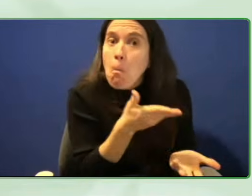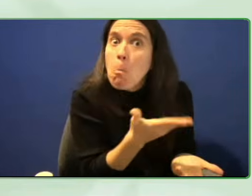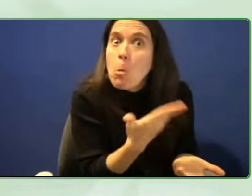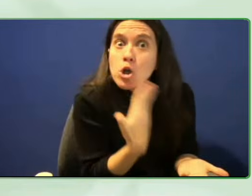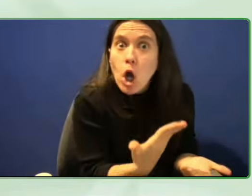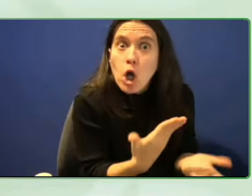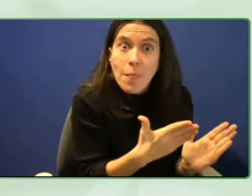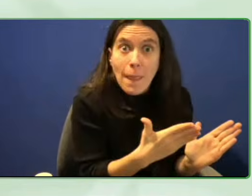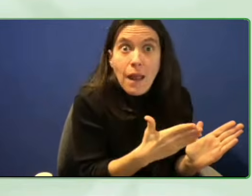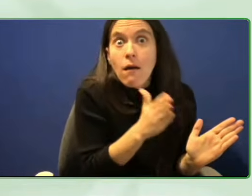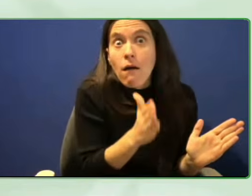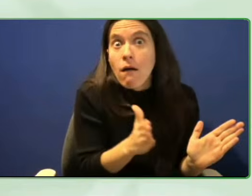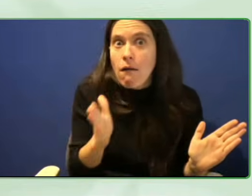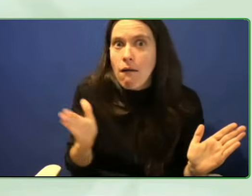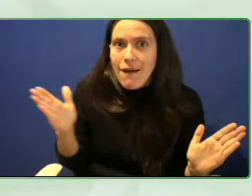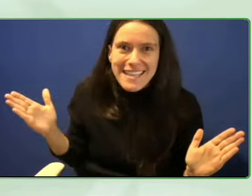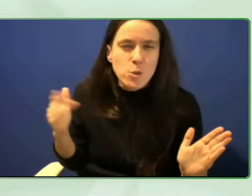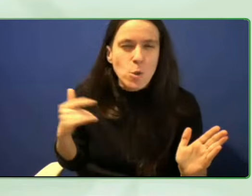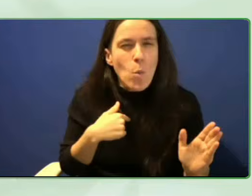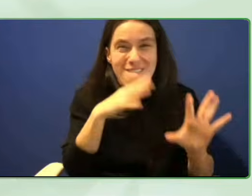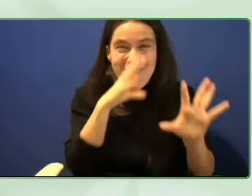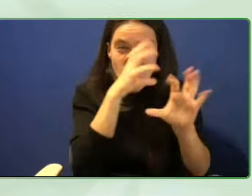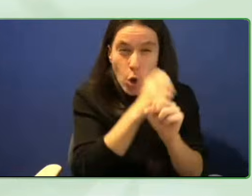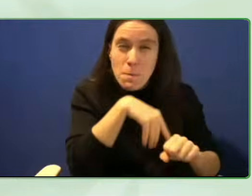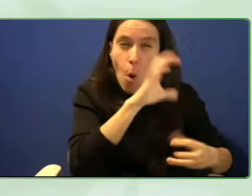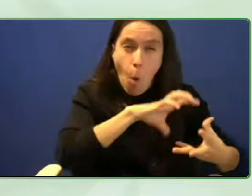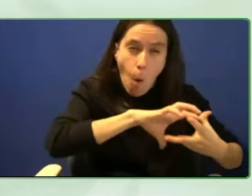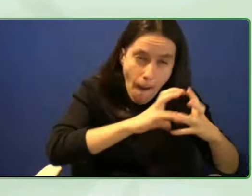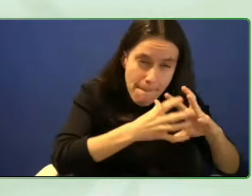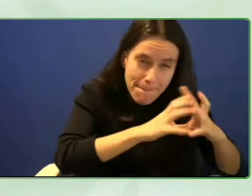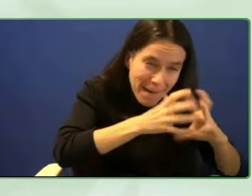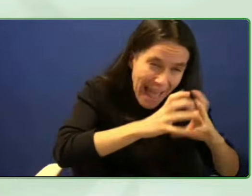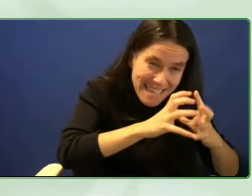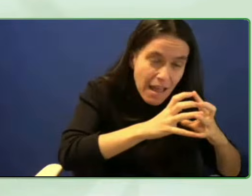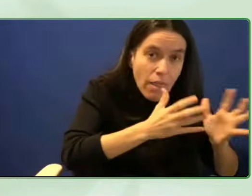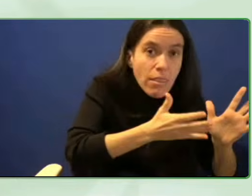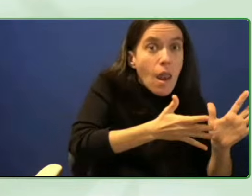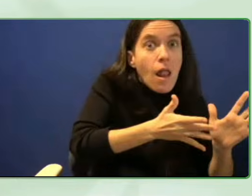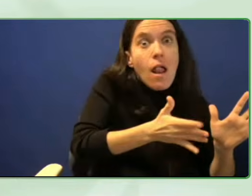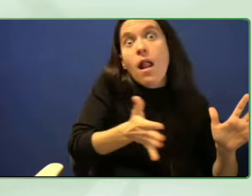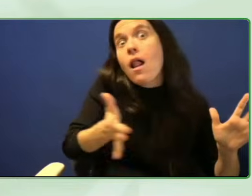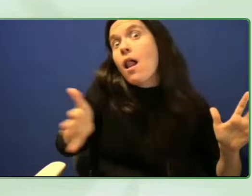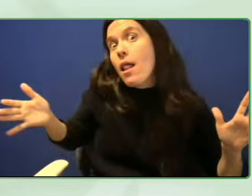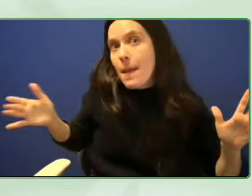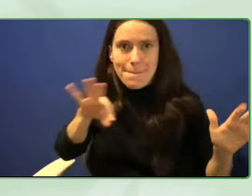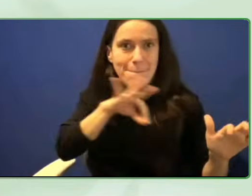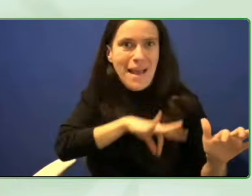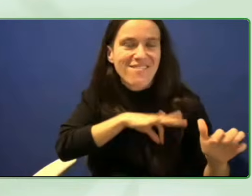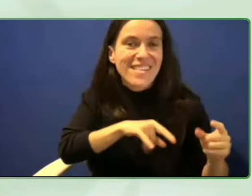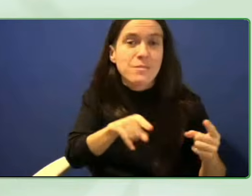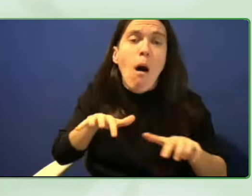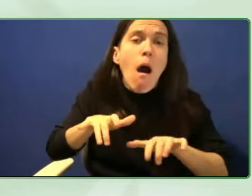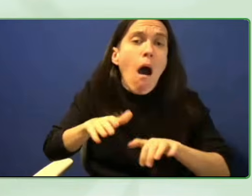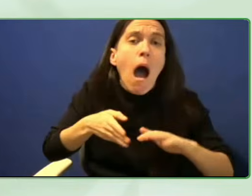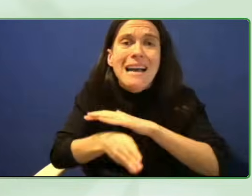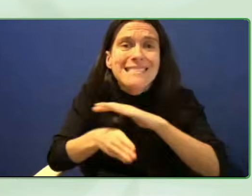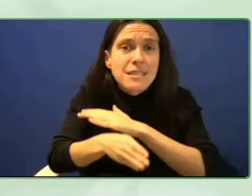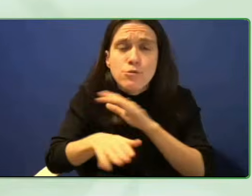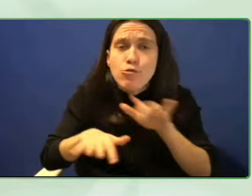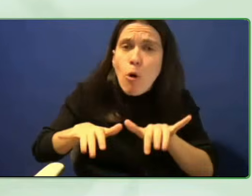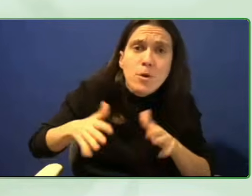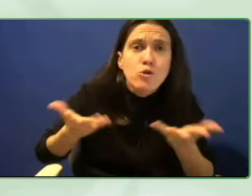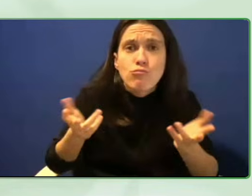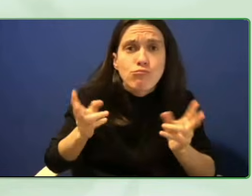that focus on the more complex issue benefits the computer access or use. So if you're using